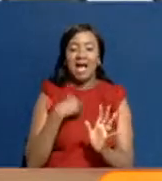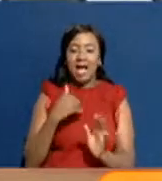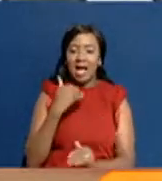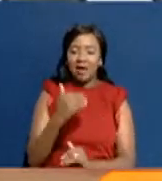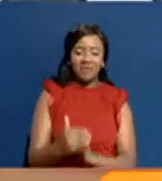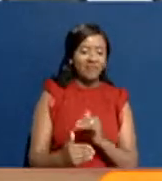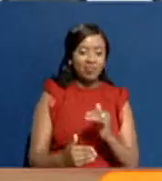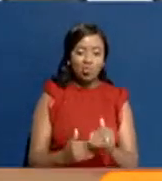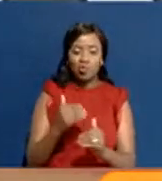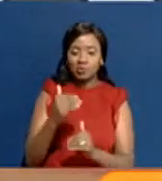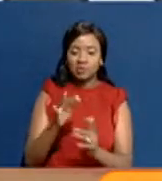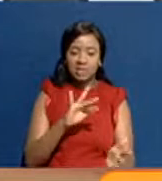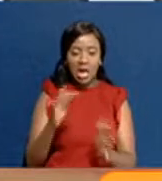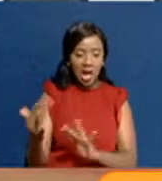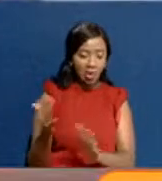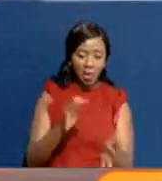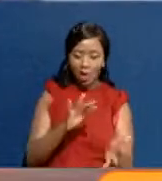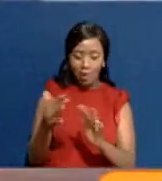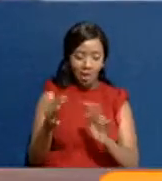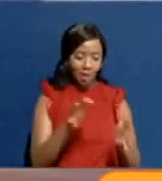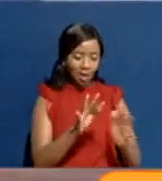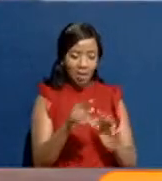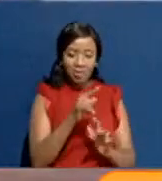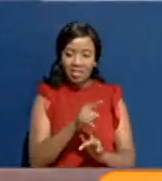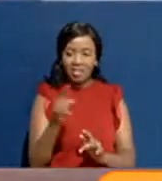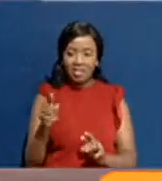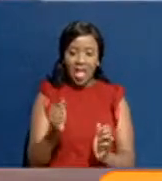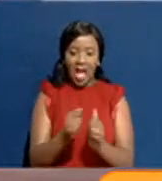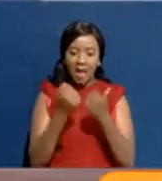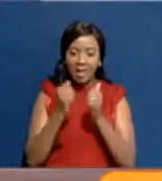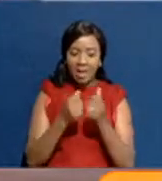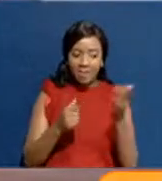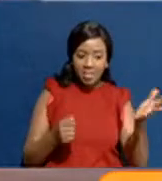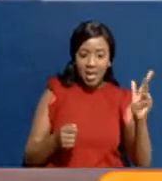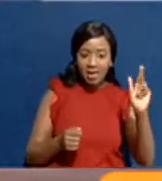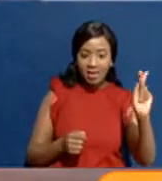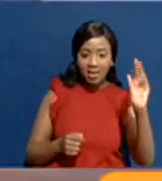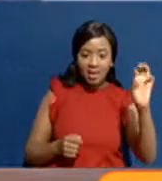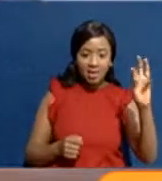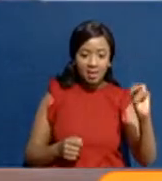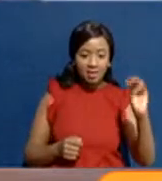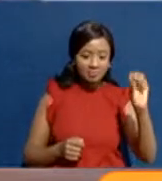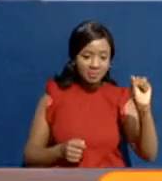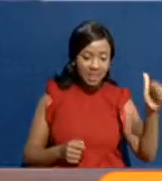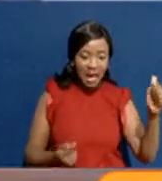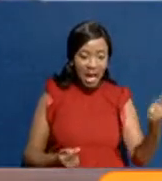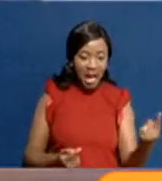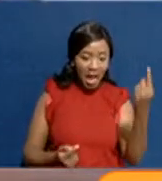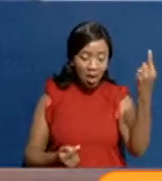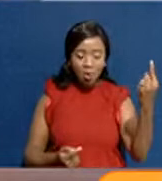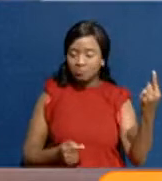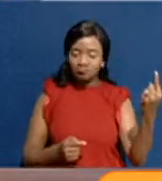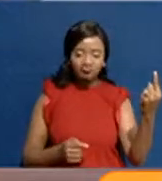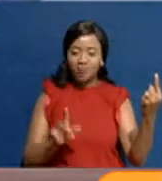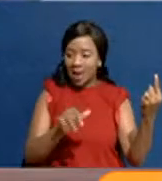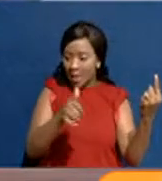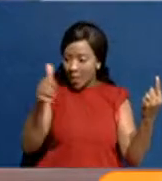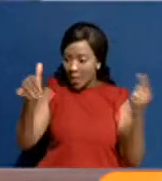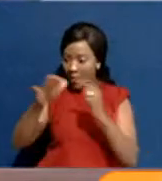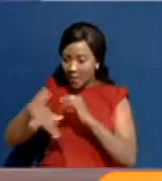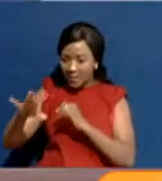way this happens, not just in KEMSA, but, you know, in the country when it comes to scams.